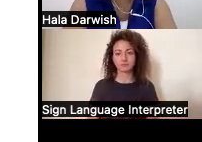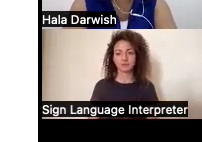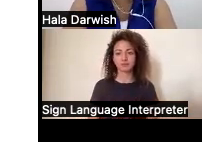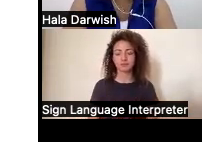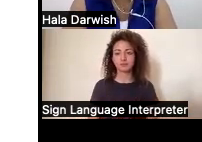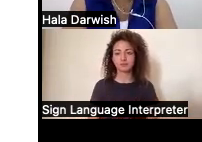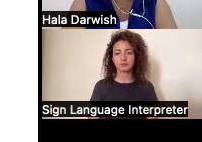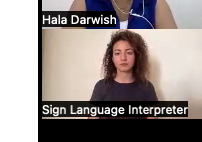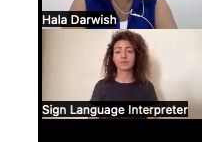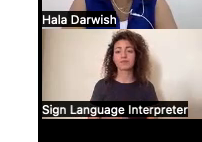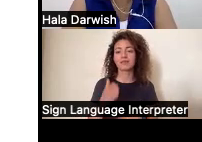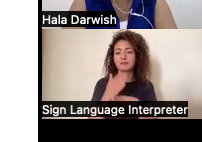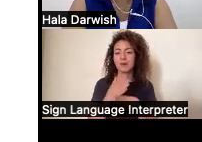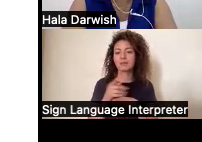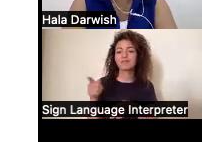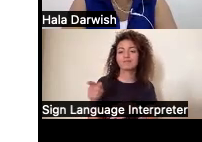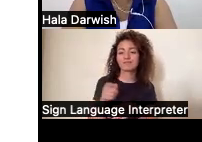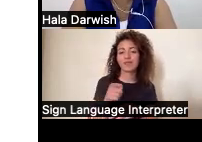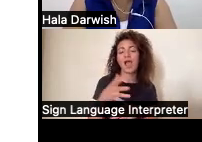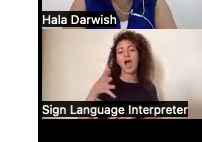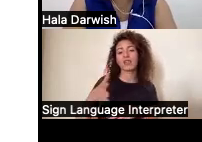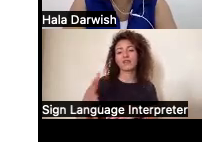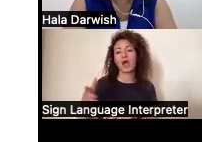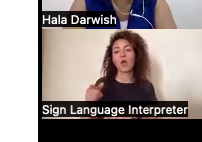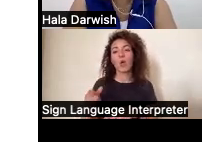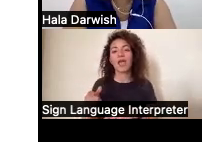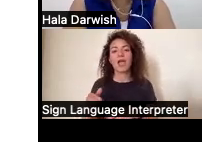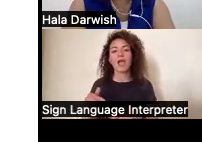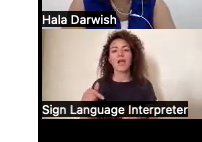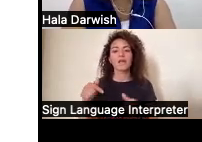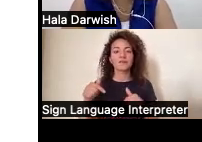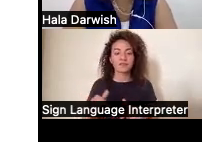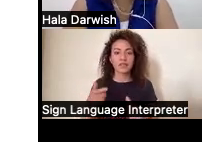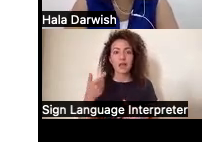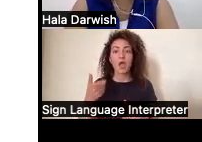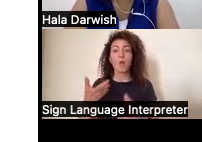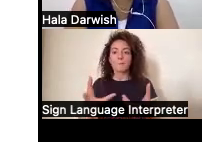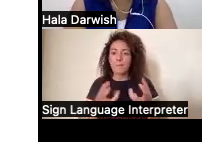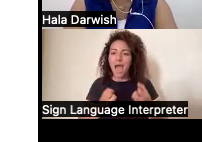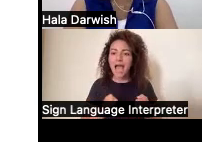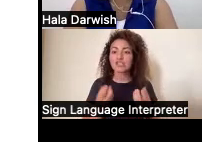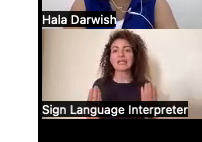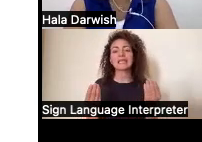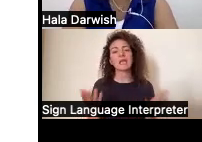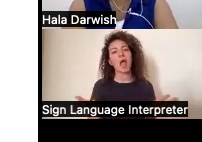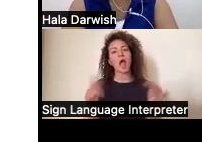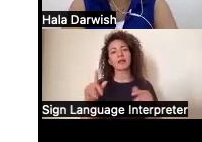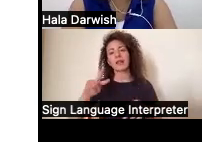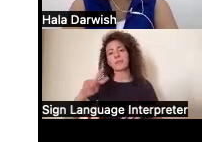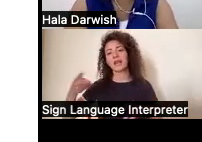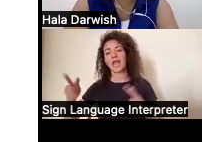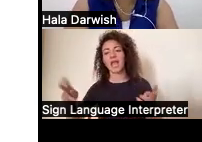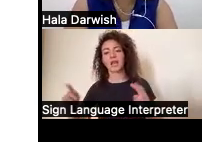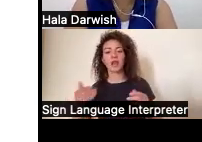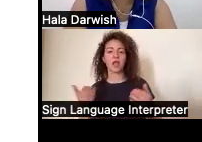most severe ones that requires full-time care. So as I mentioned earlier, we started 2016.